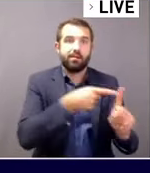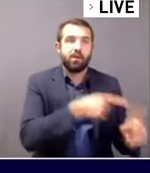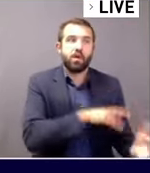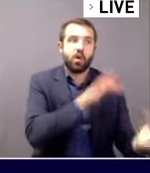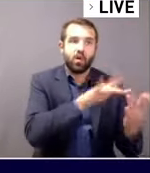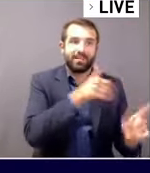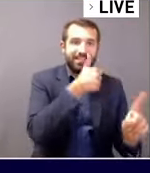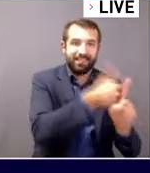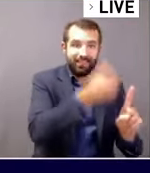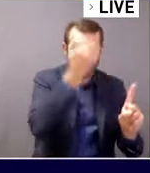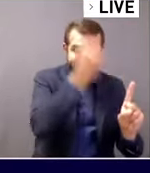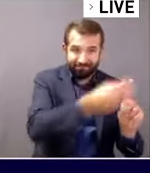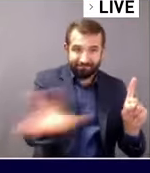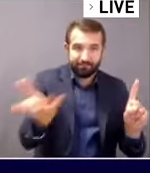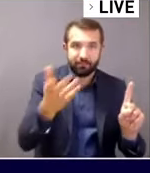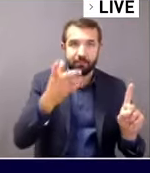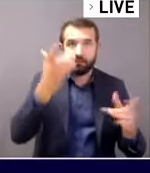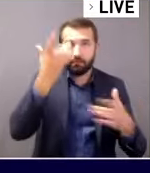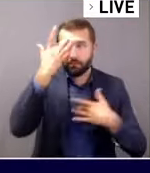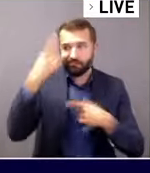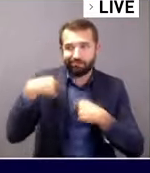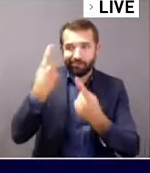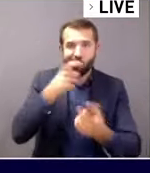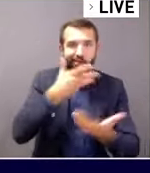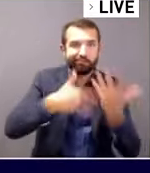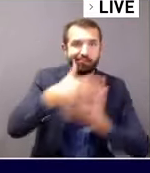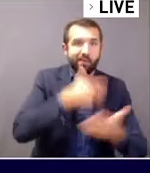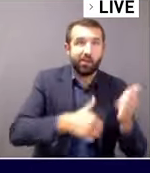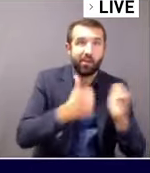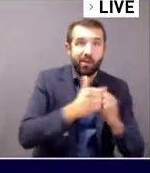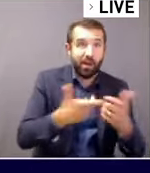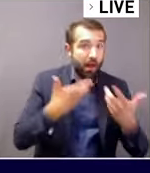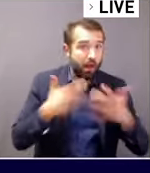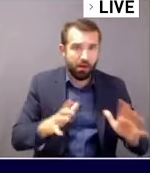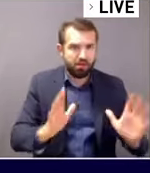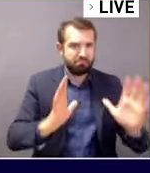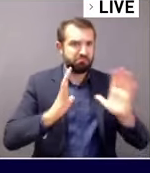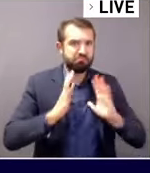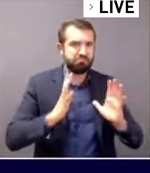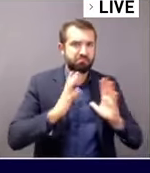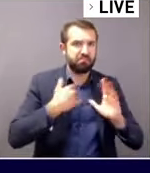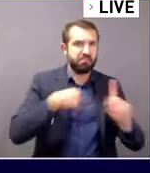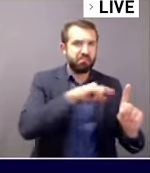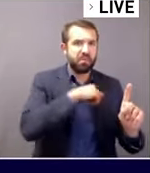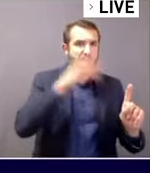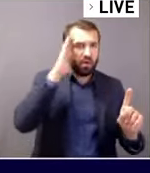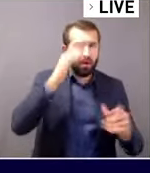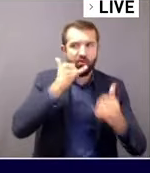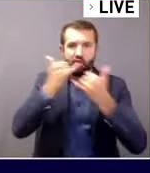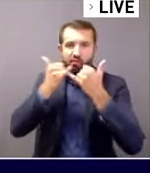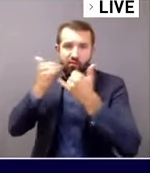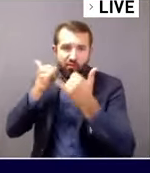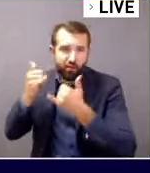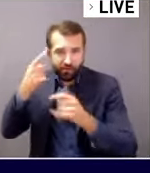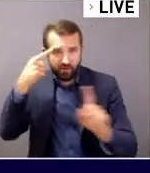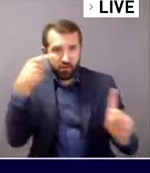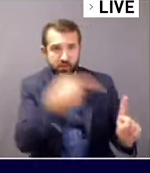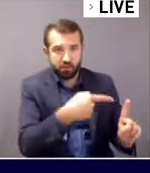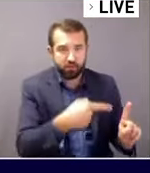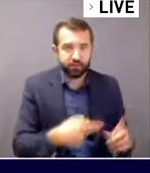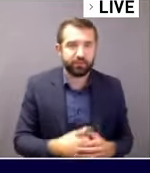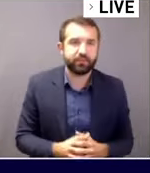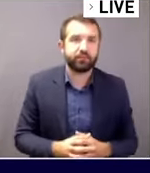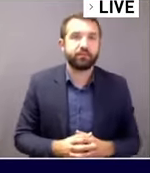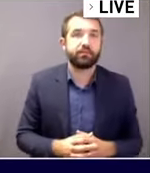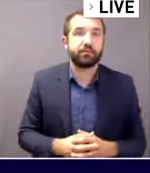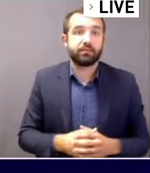don't, that's okay. We'll call those contacts to let them know that they've been maybe been exposed, but we will not